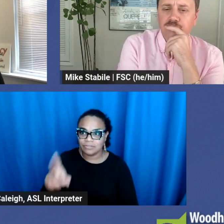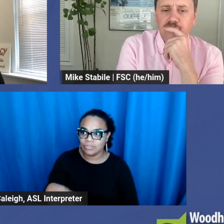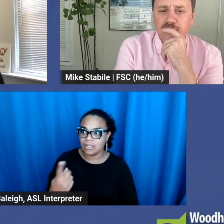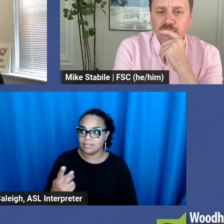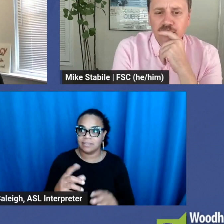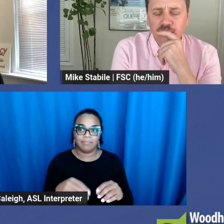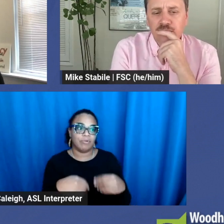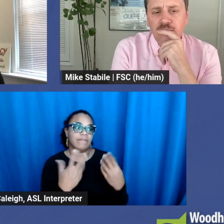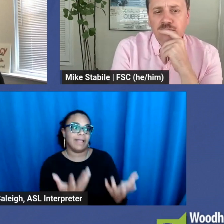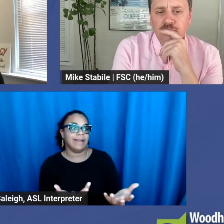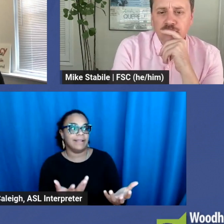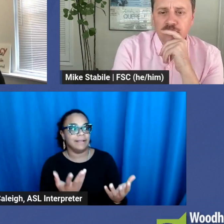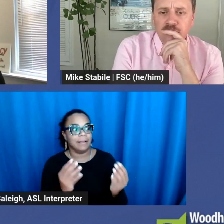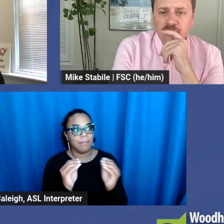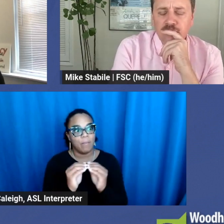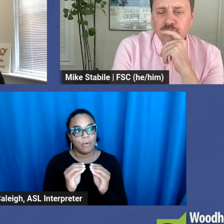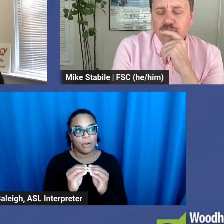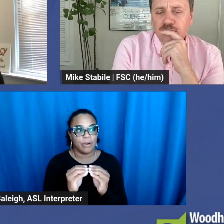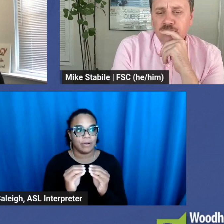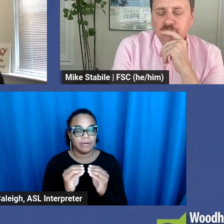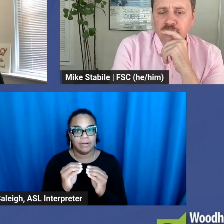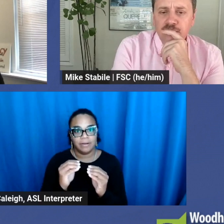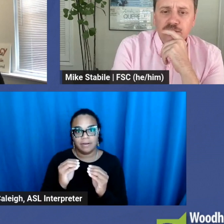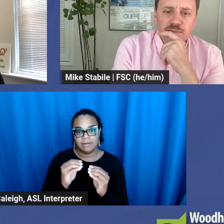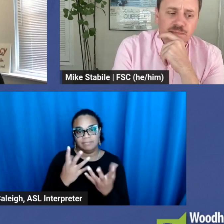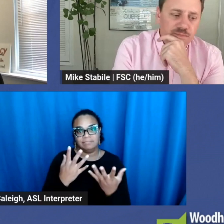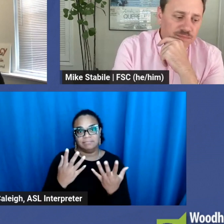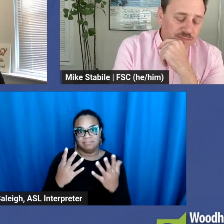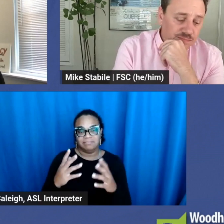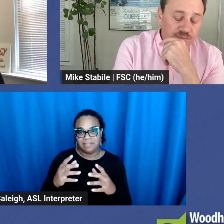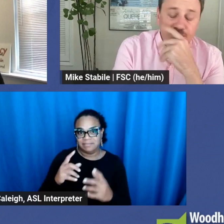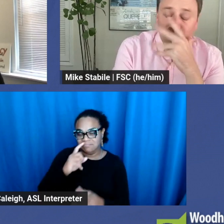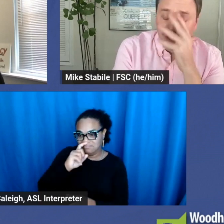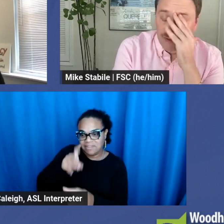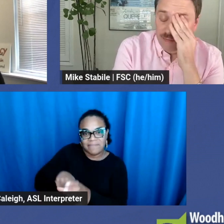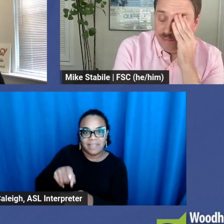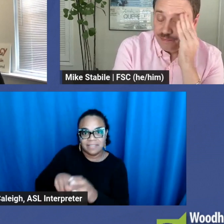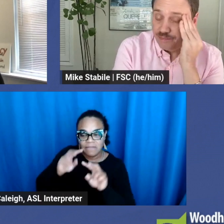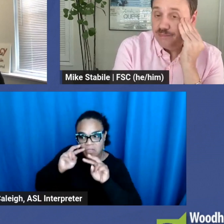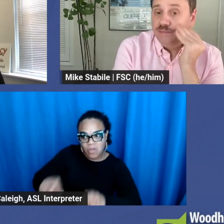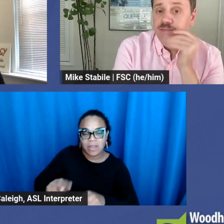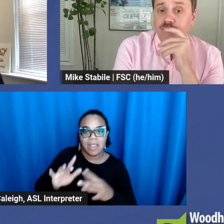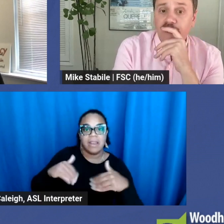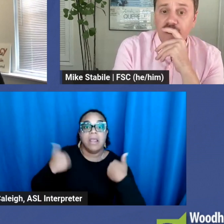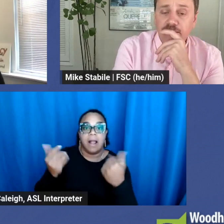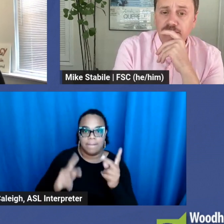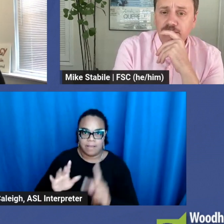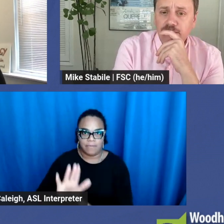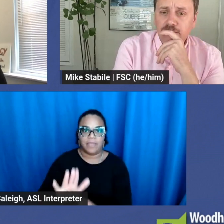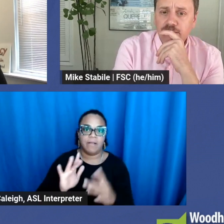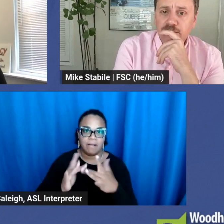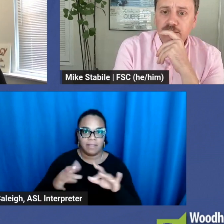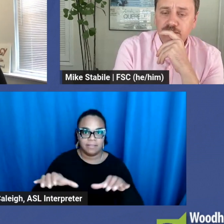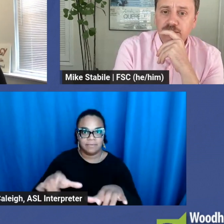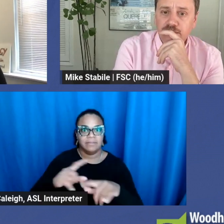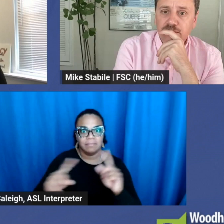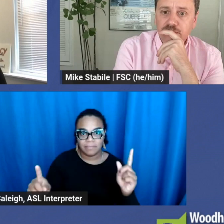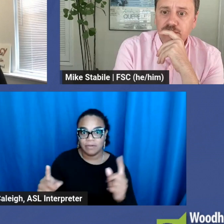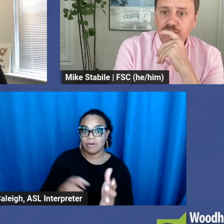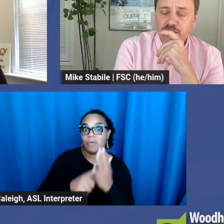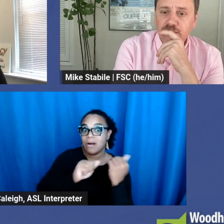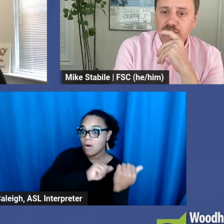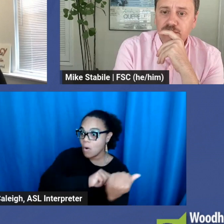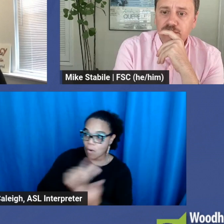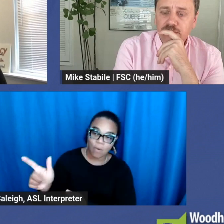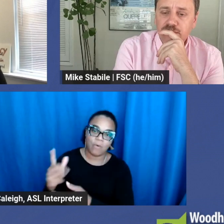providing a more invasive look into young people's online activity and what they're doing, but actually requiring everybody to provide some sort